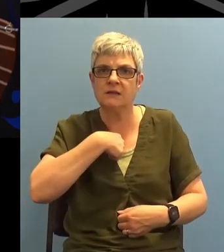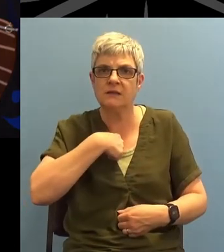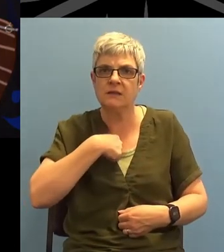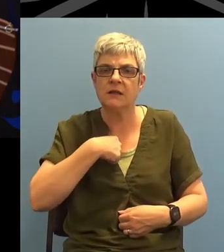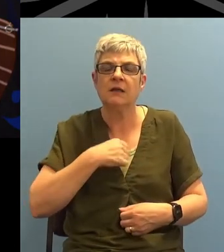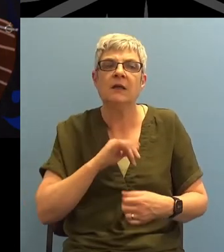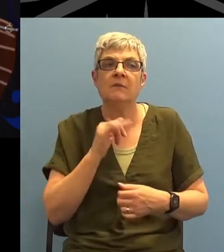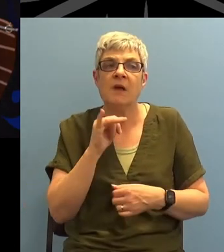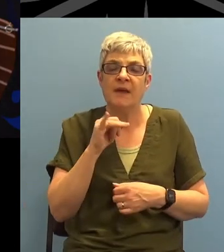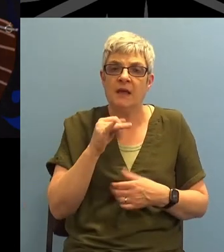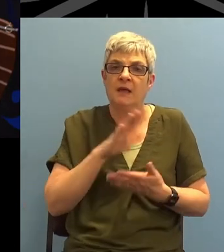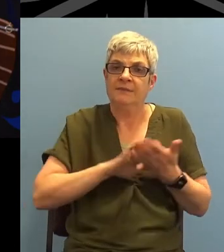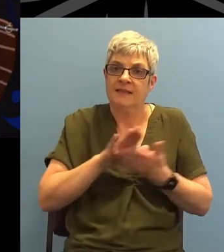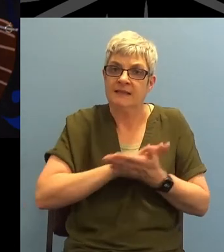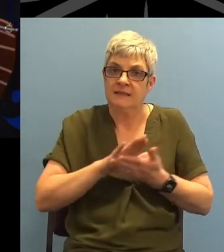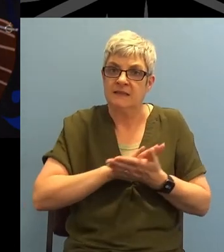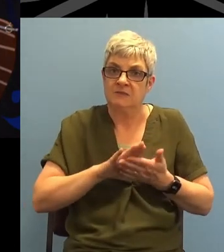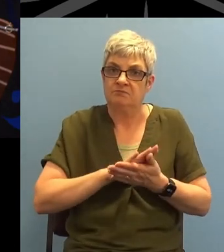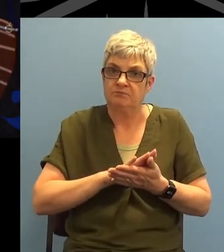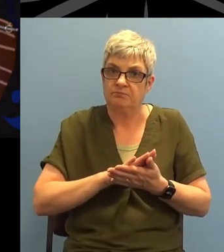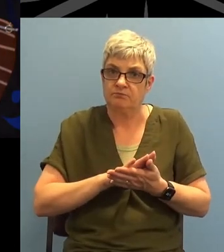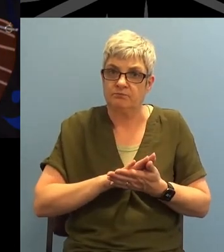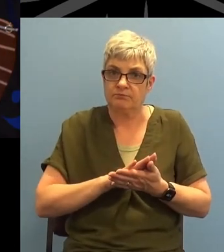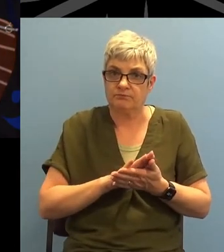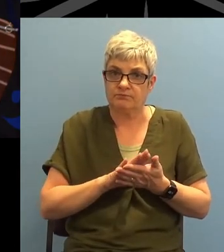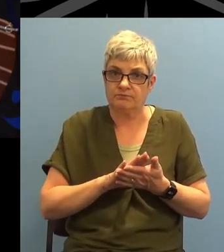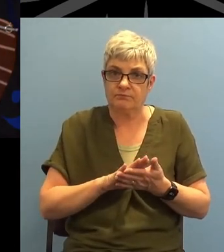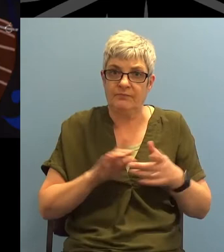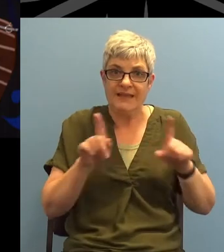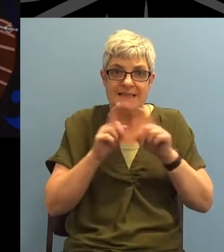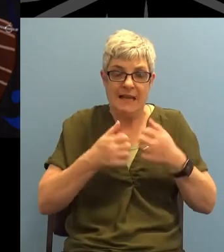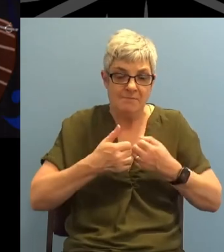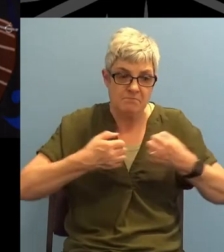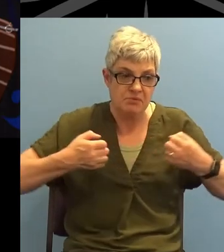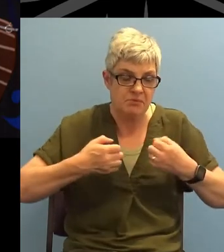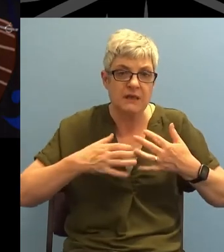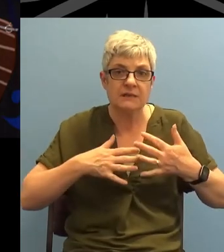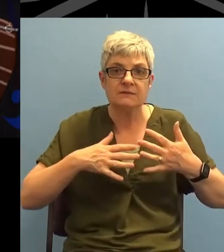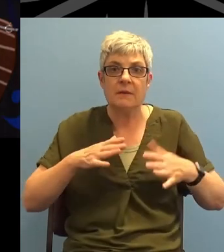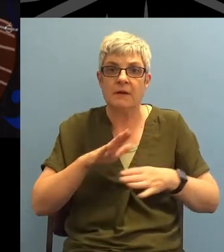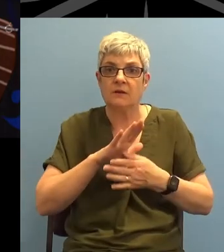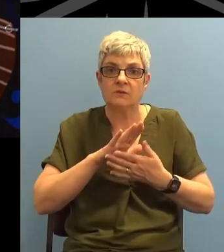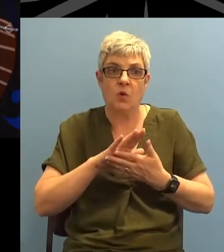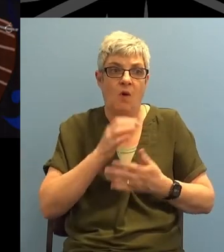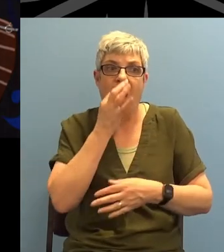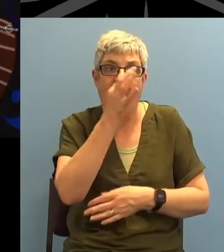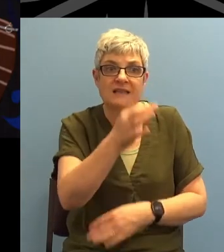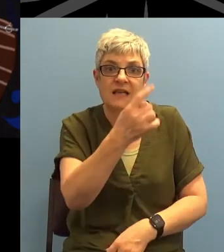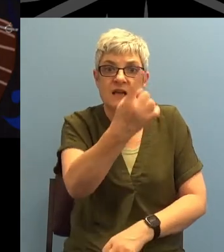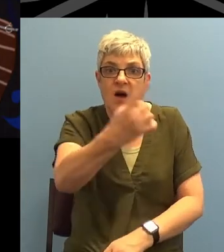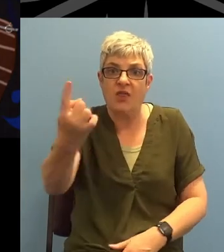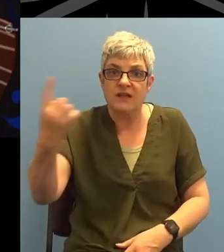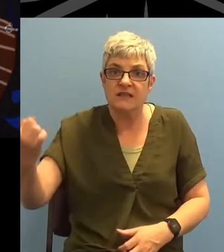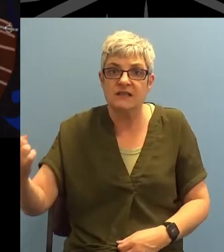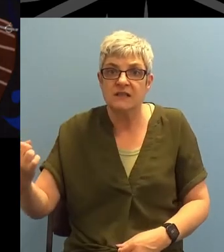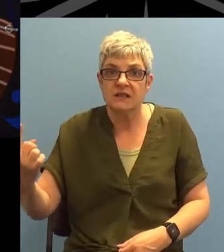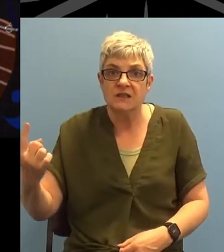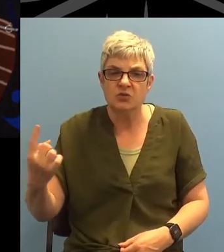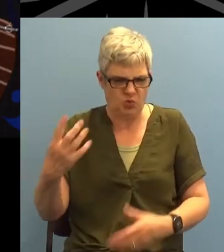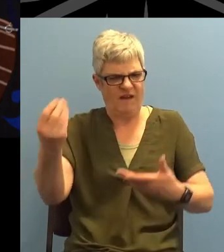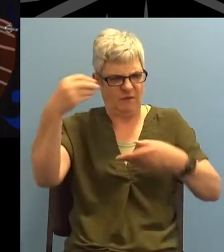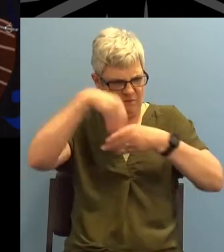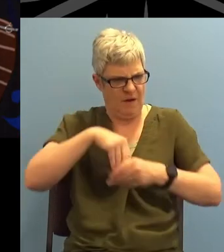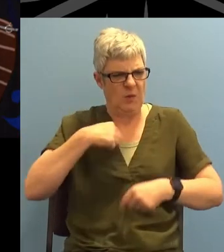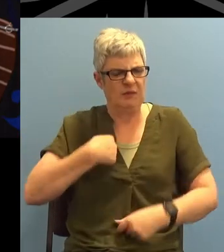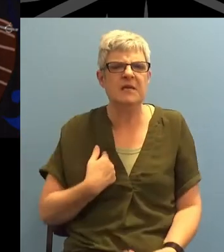And perhaps it means giving that same space to other people, not requiring them to fit into our parameters,